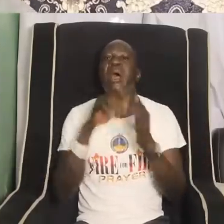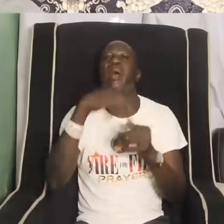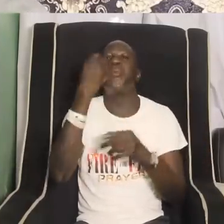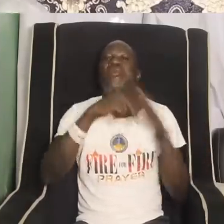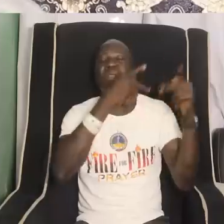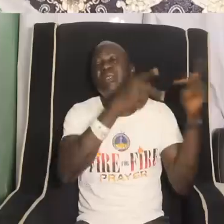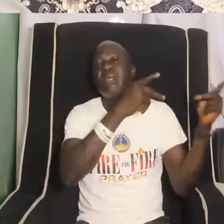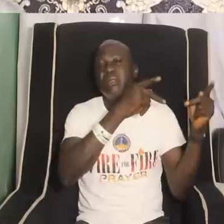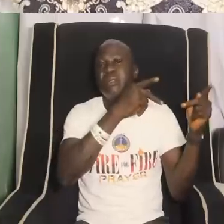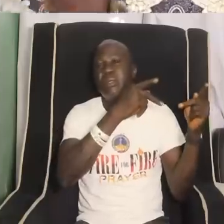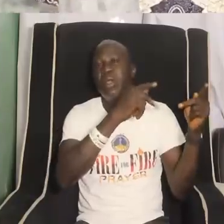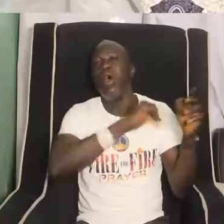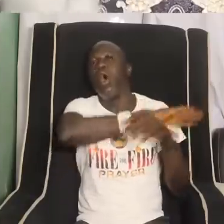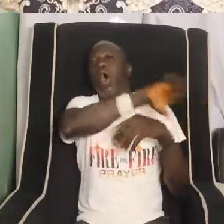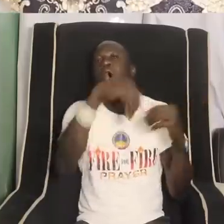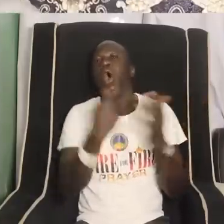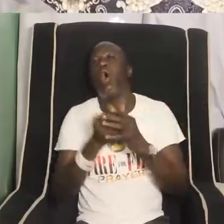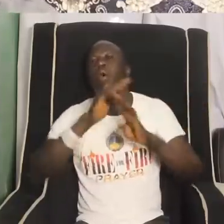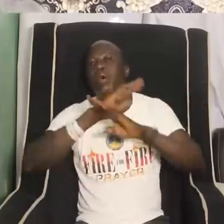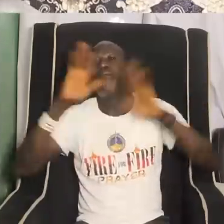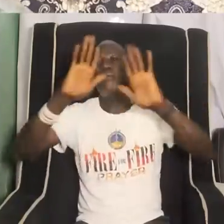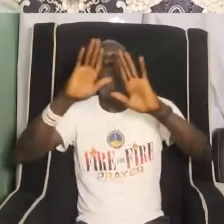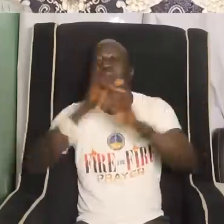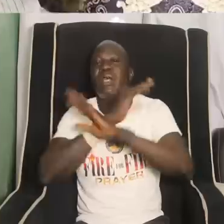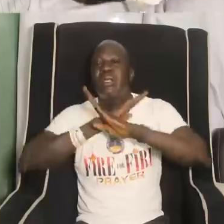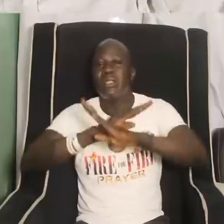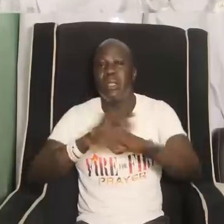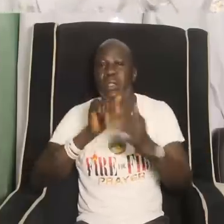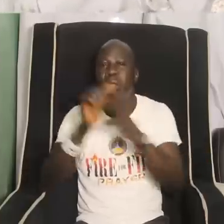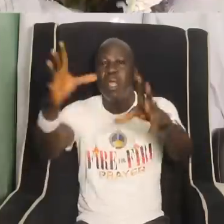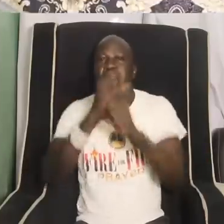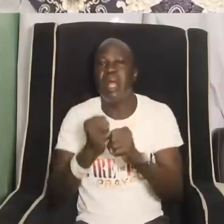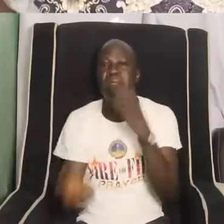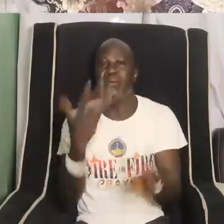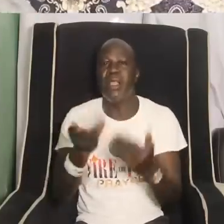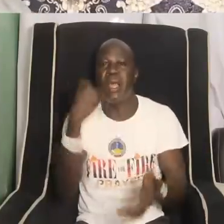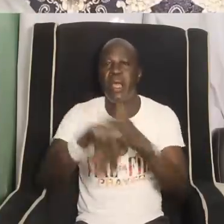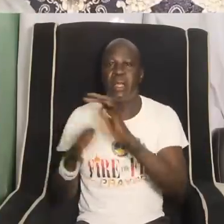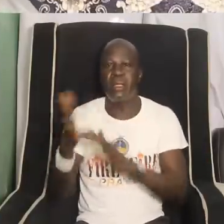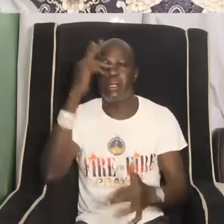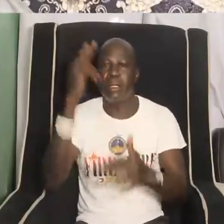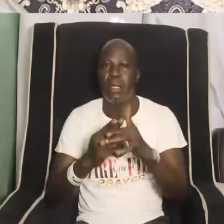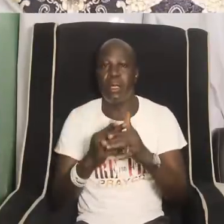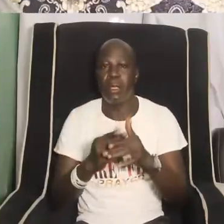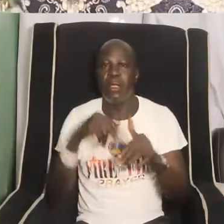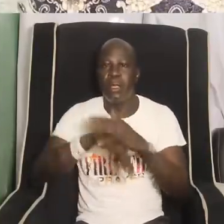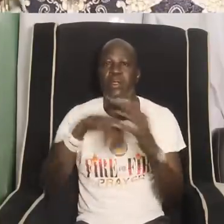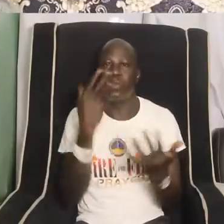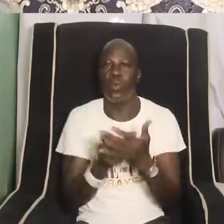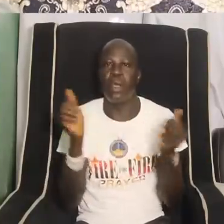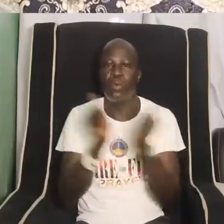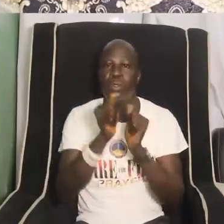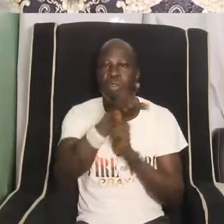I prophesy. Every force is delaying you. Oh yeah, and be now. Stand fire. You need that